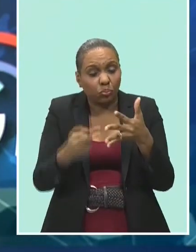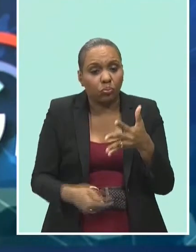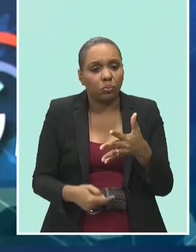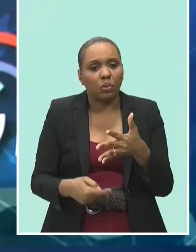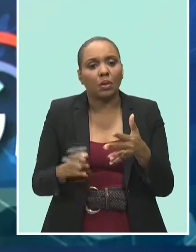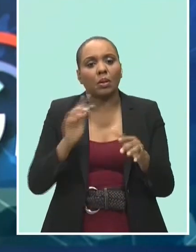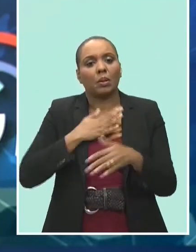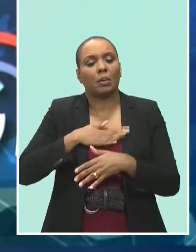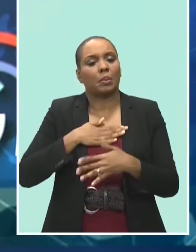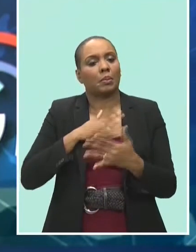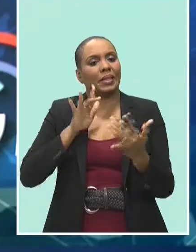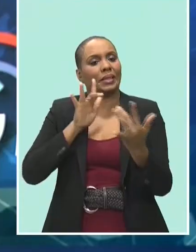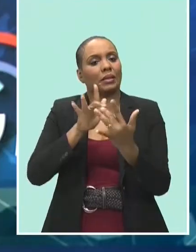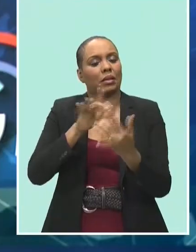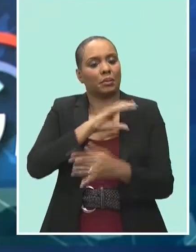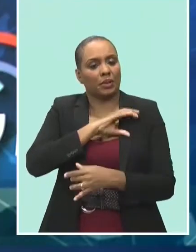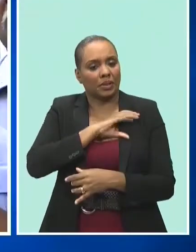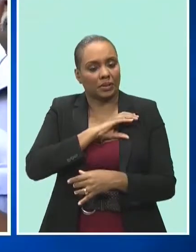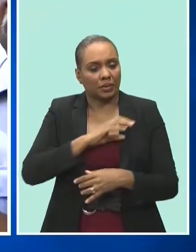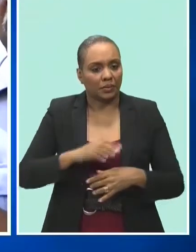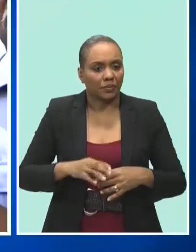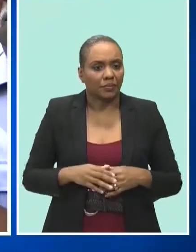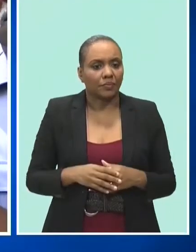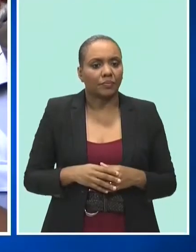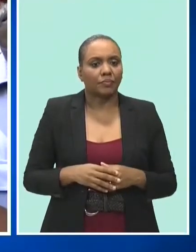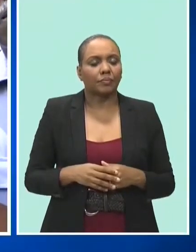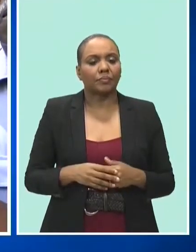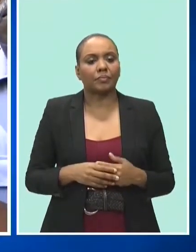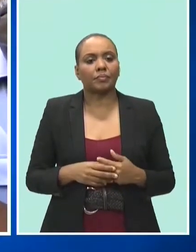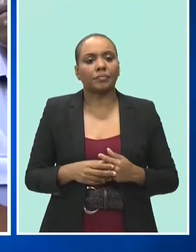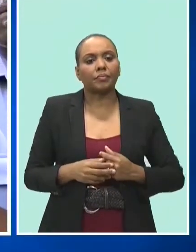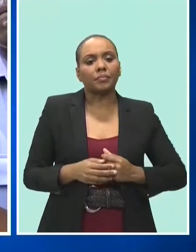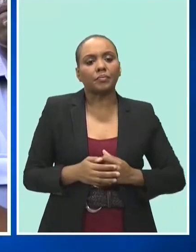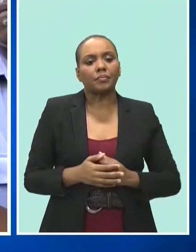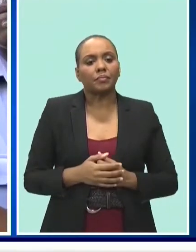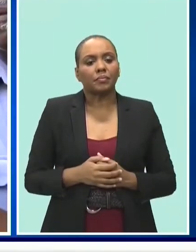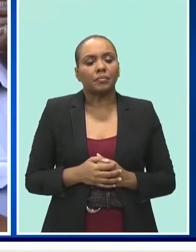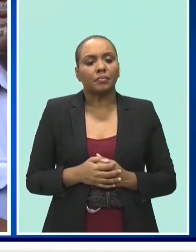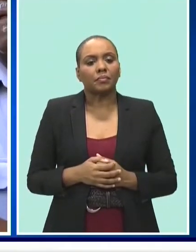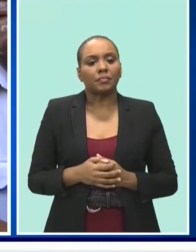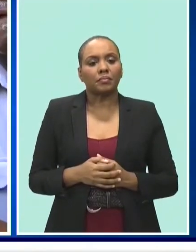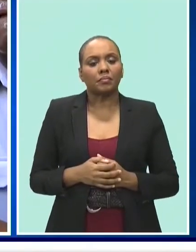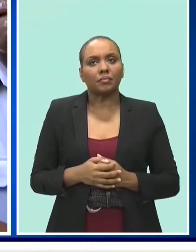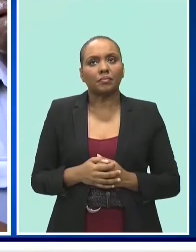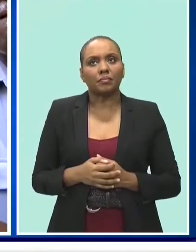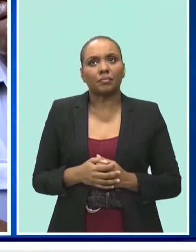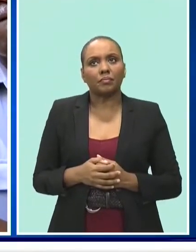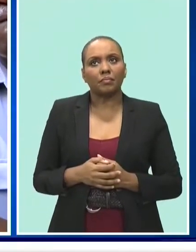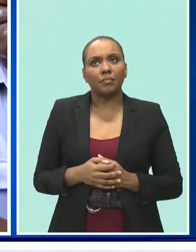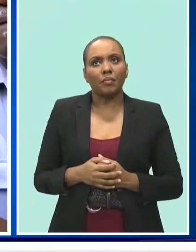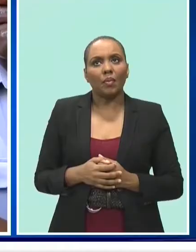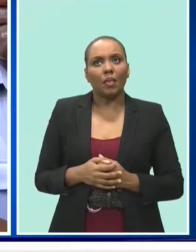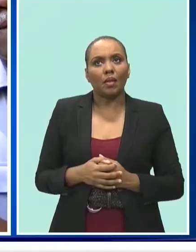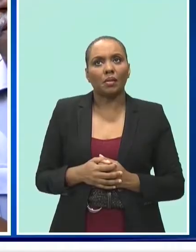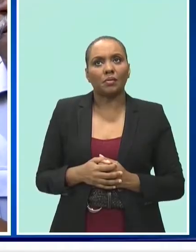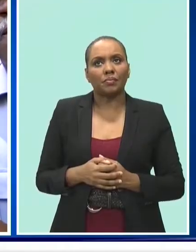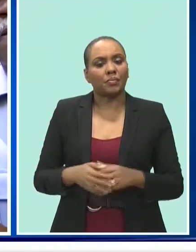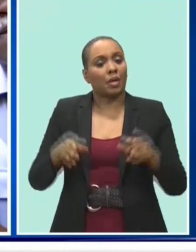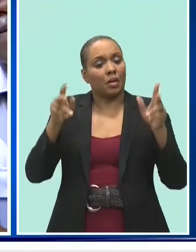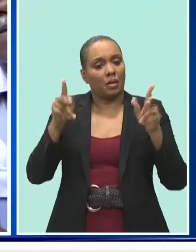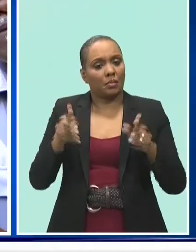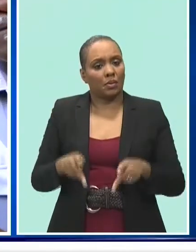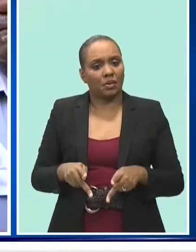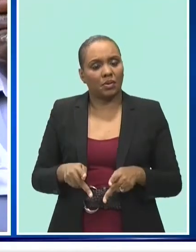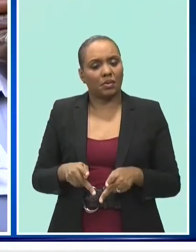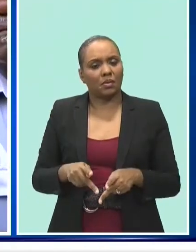come. For someone to be able to take this step to come so close to the